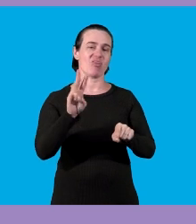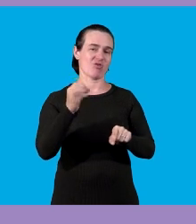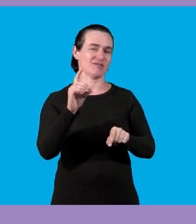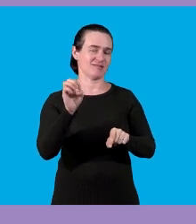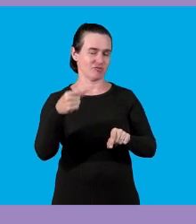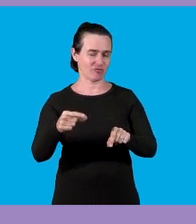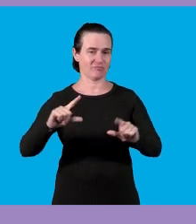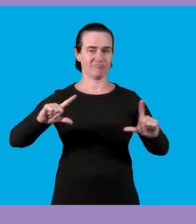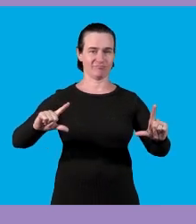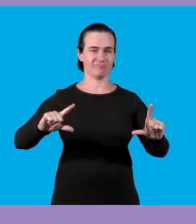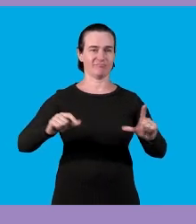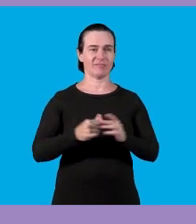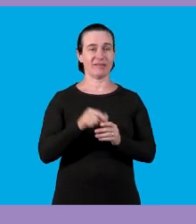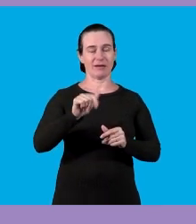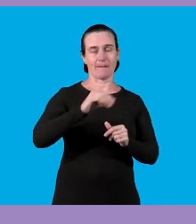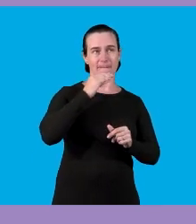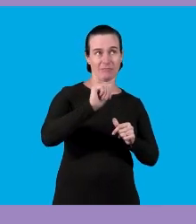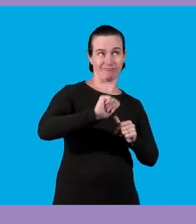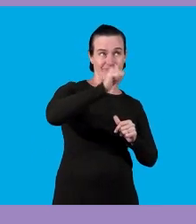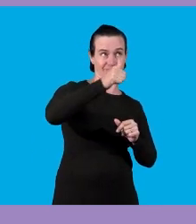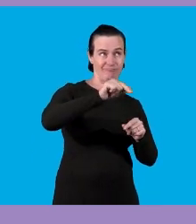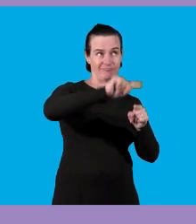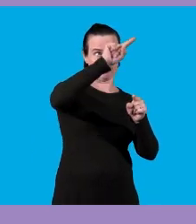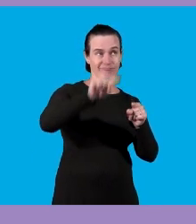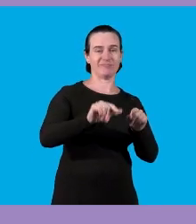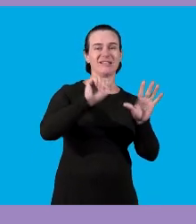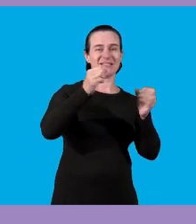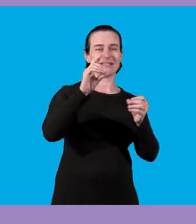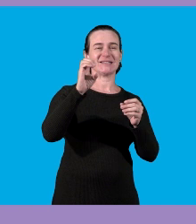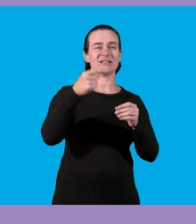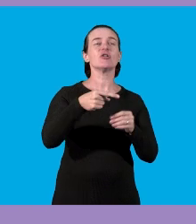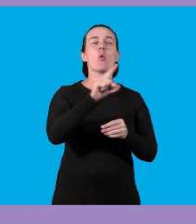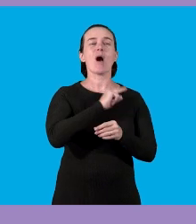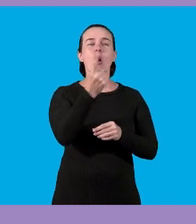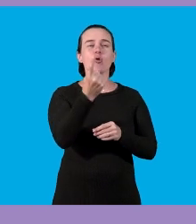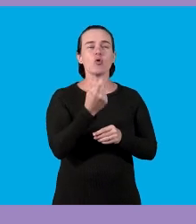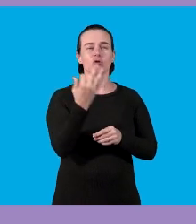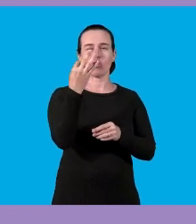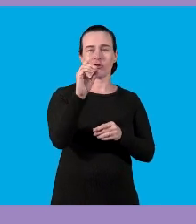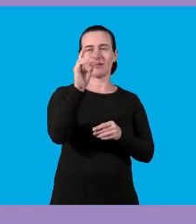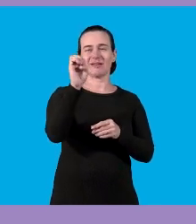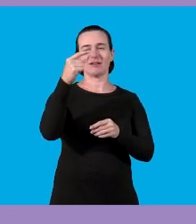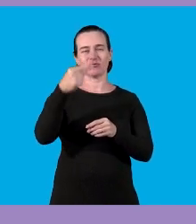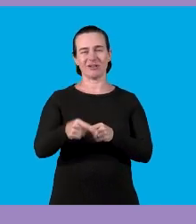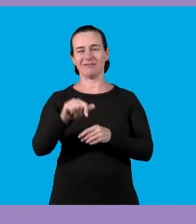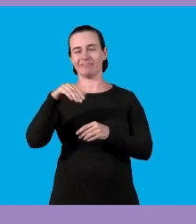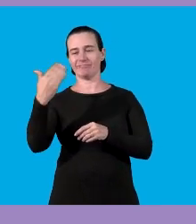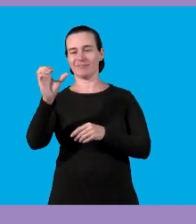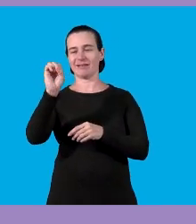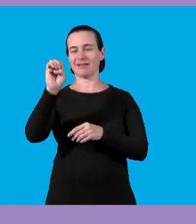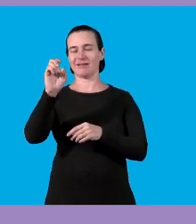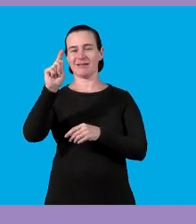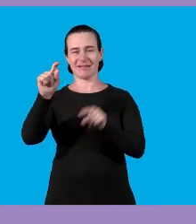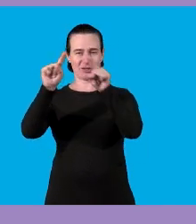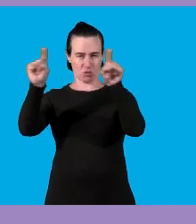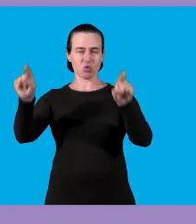the third angle is 60 degrees. That's why it's called a 30-degree set square. It is the set square that has a 30-degree